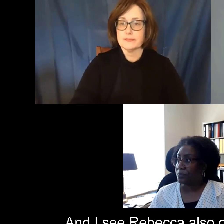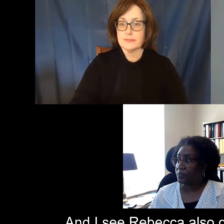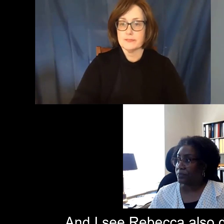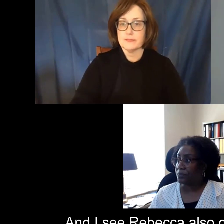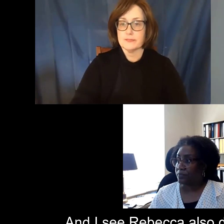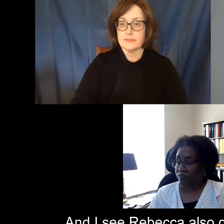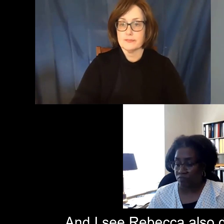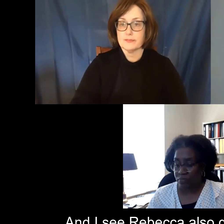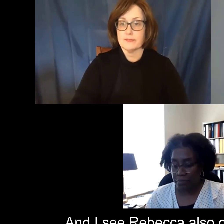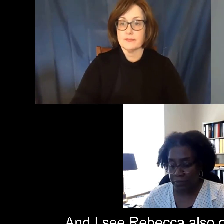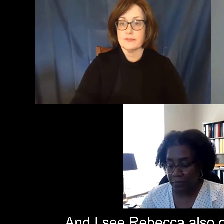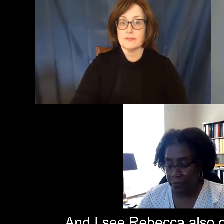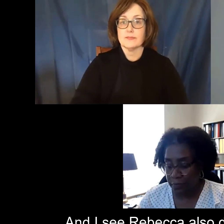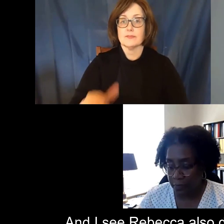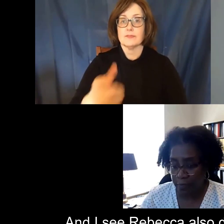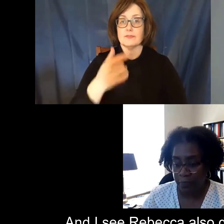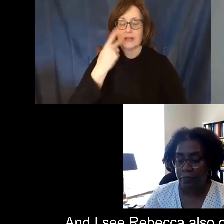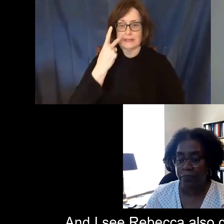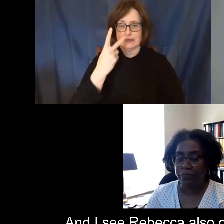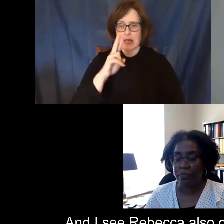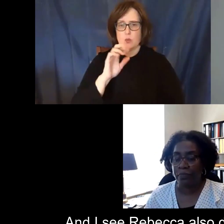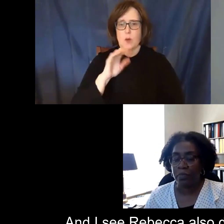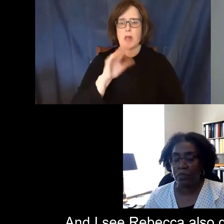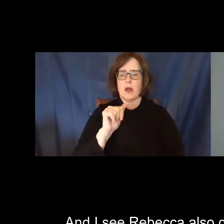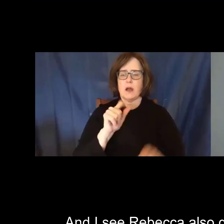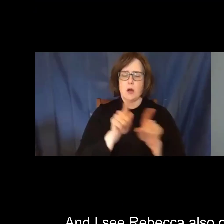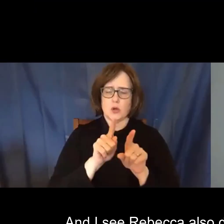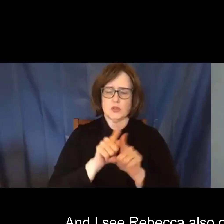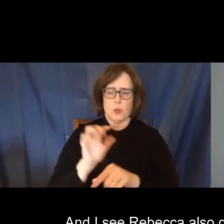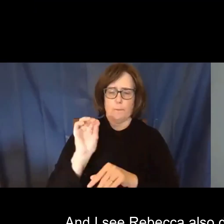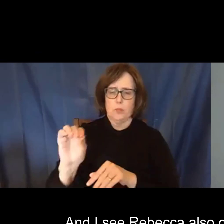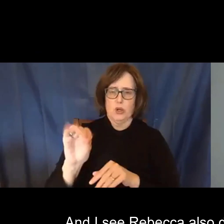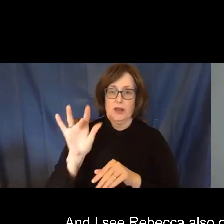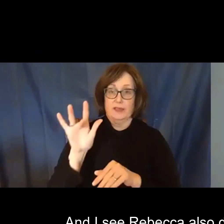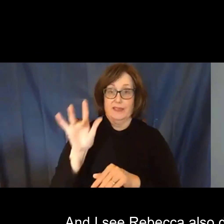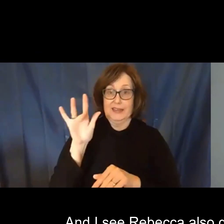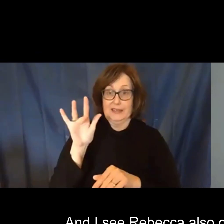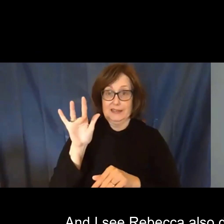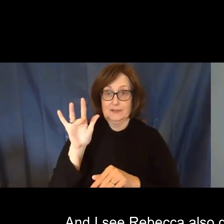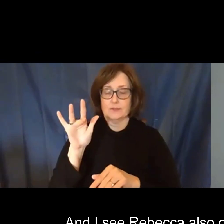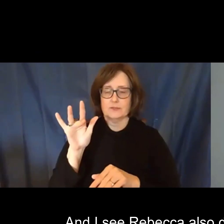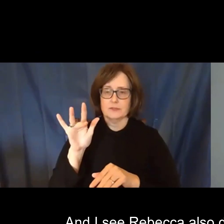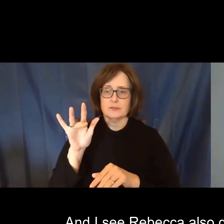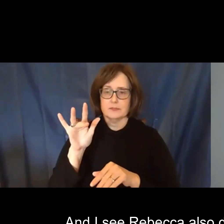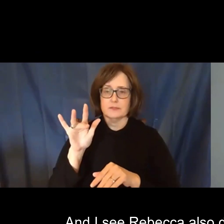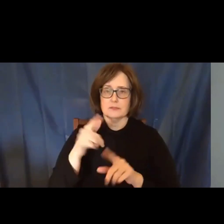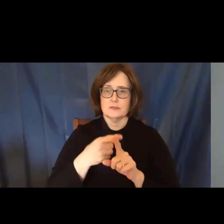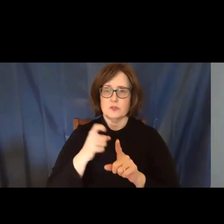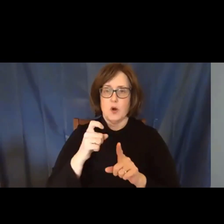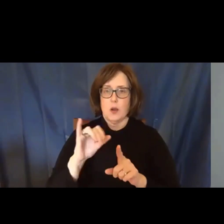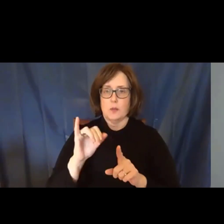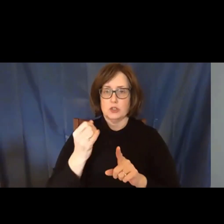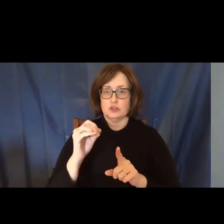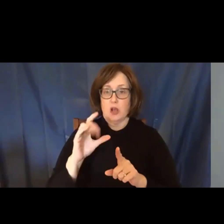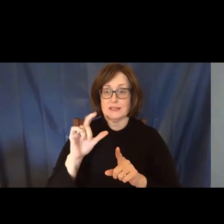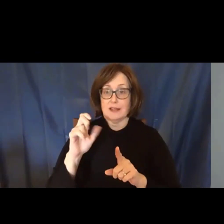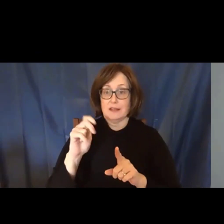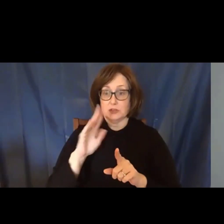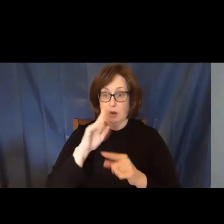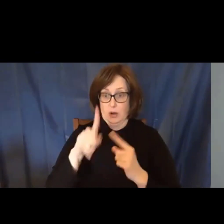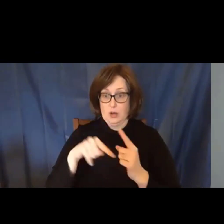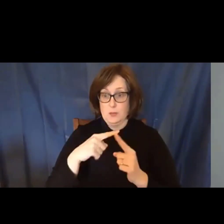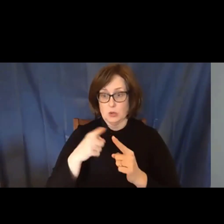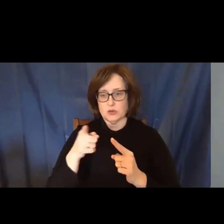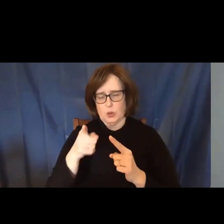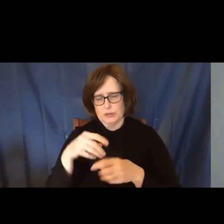And I see Rebecca also did put in the previous link that Jocelyn was mentioning. So that's already included in the